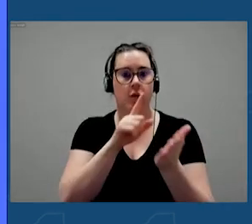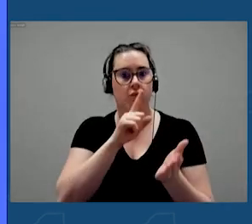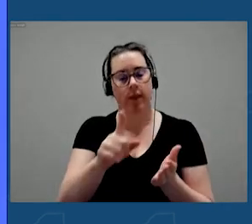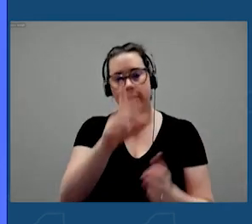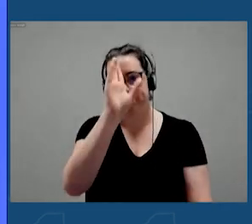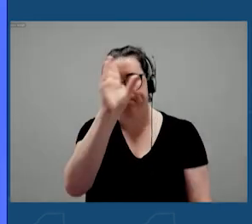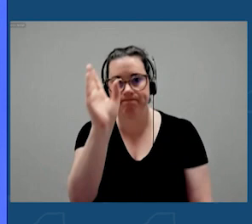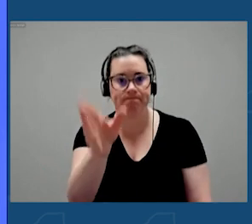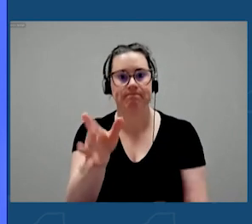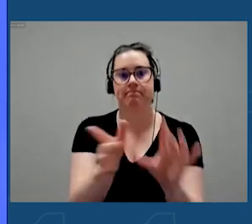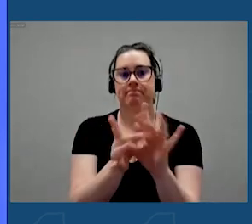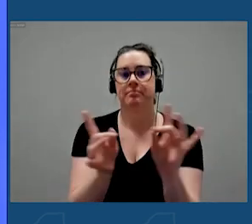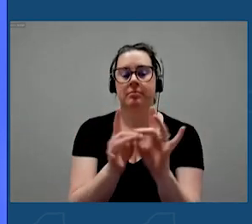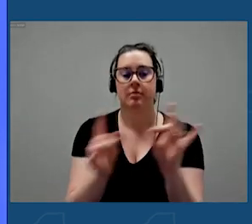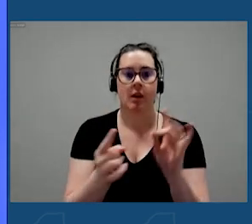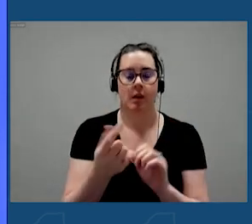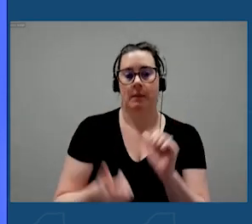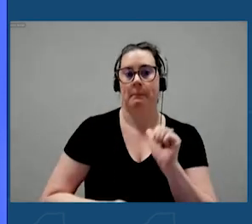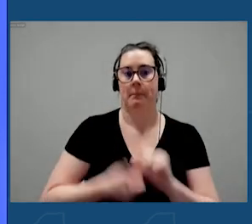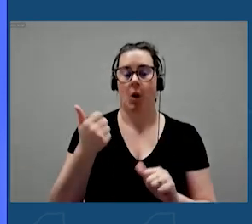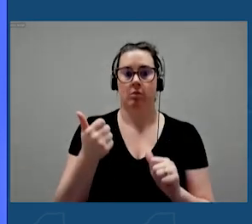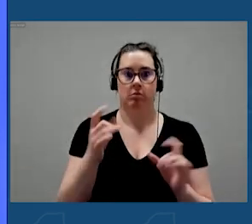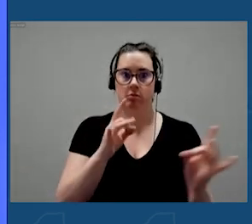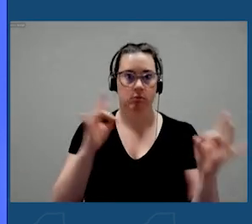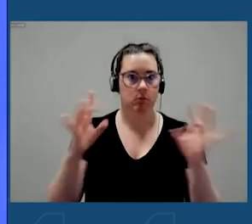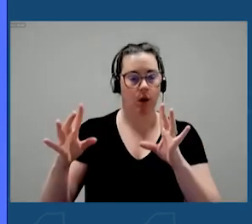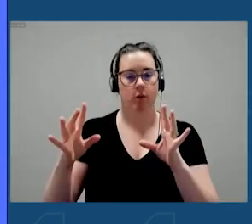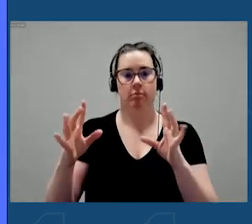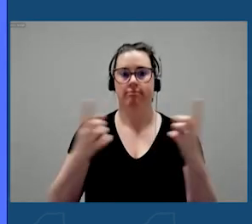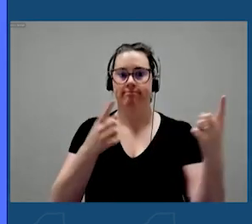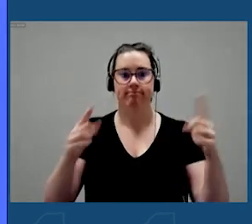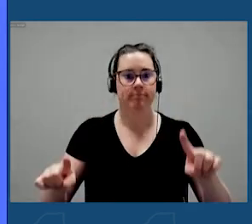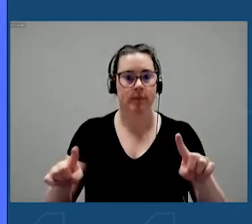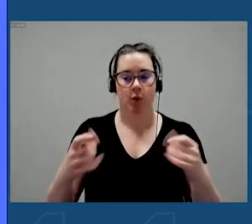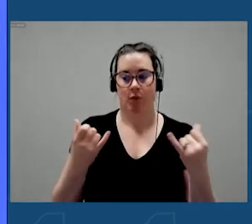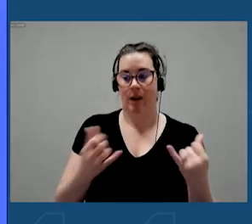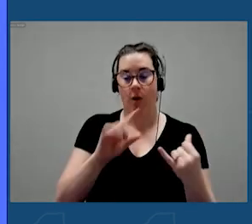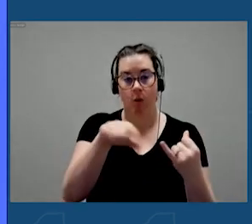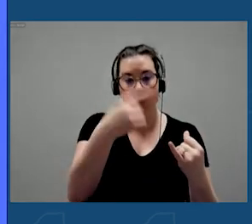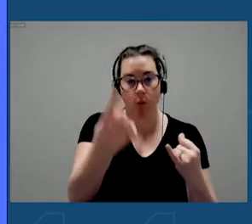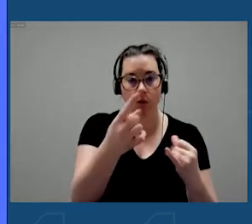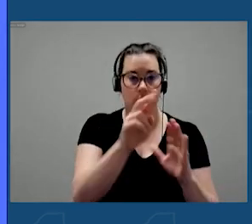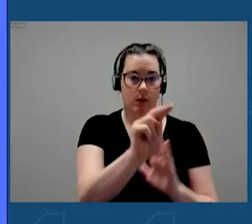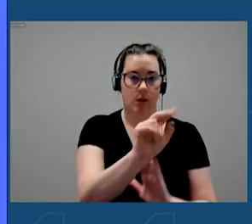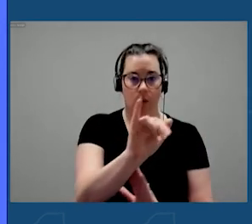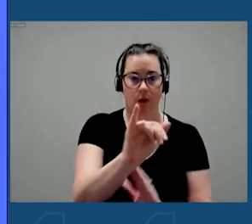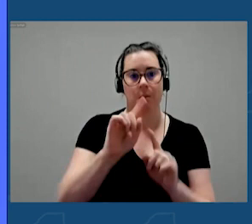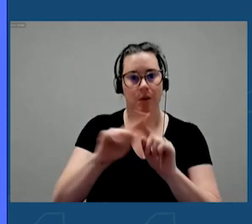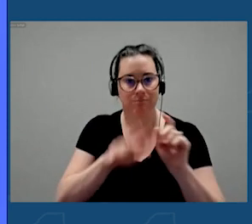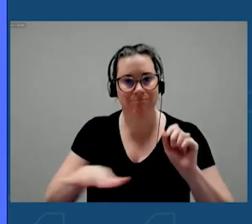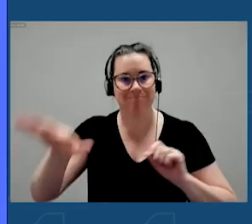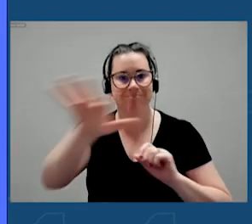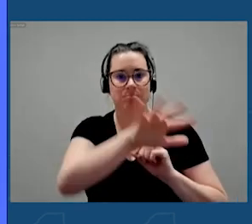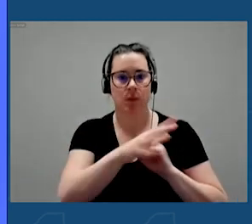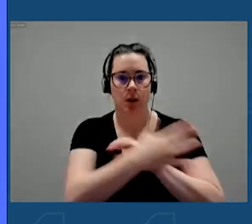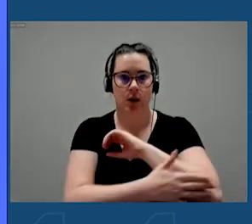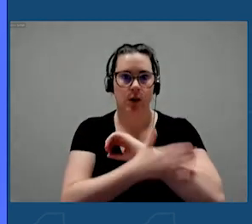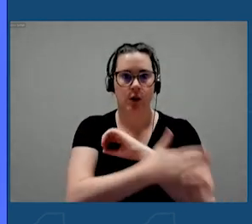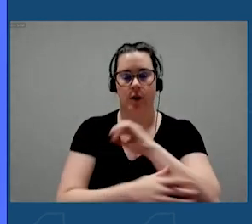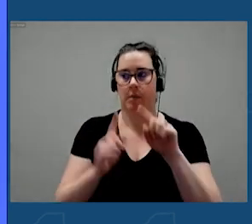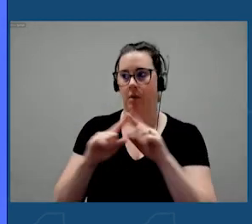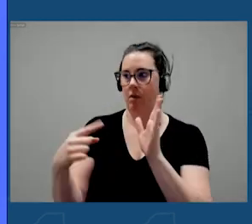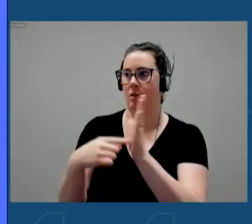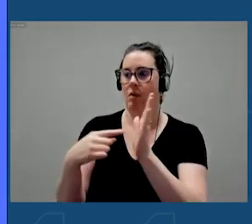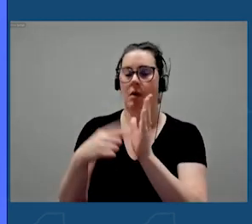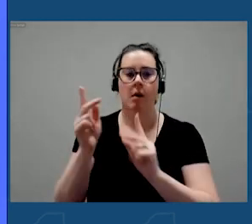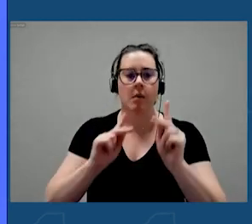about one of the most significant crises that we're faced with, not just in New York, but across the country, which is the crisis of affordability for folks who are looking for